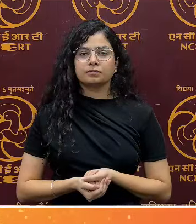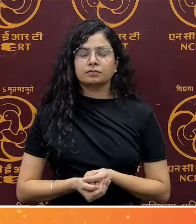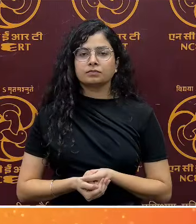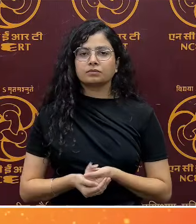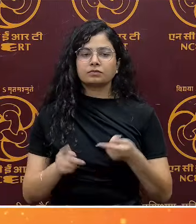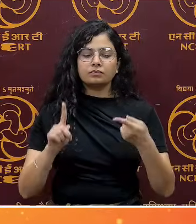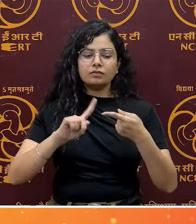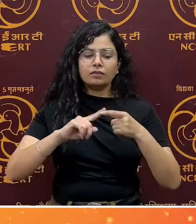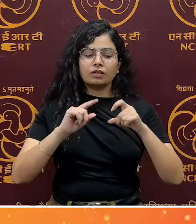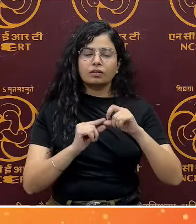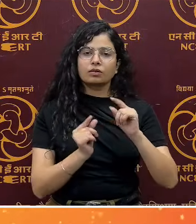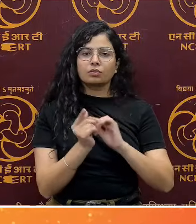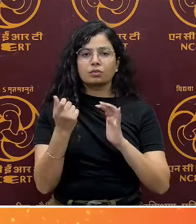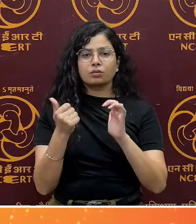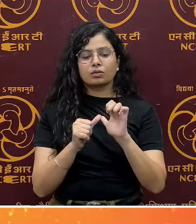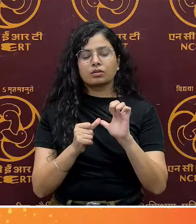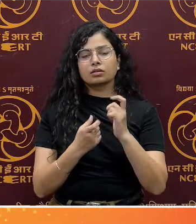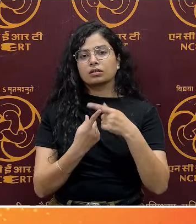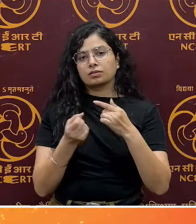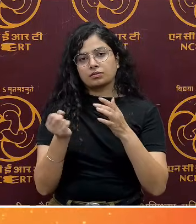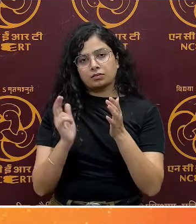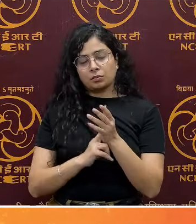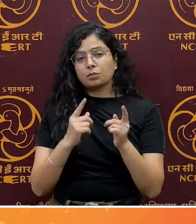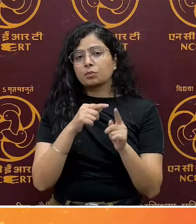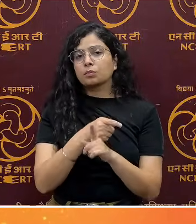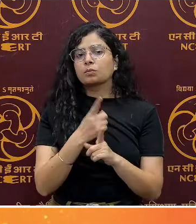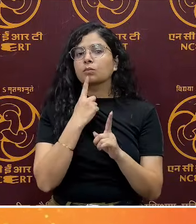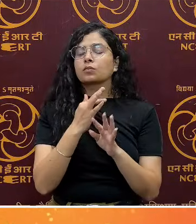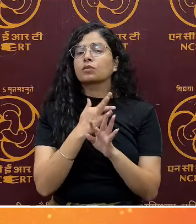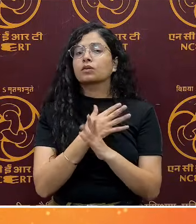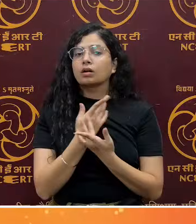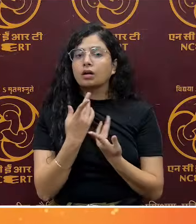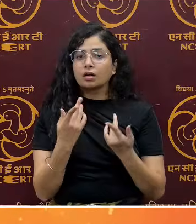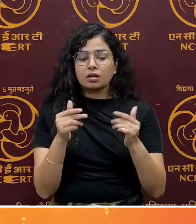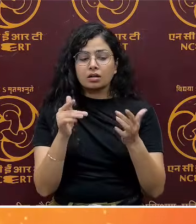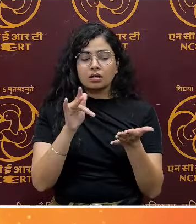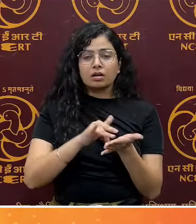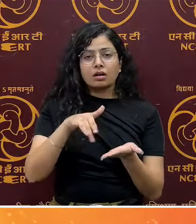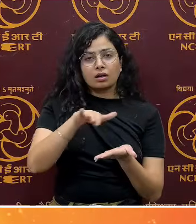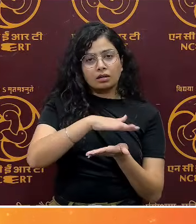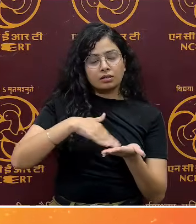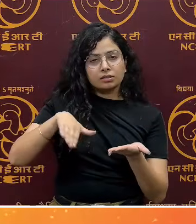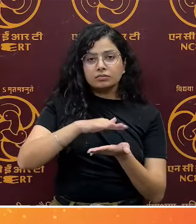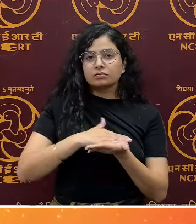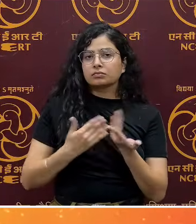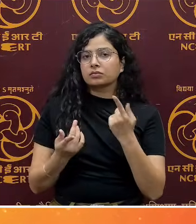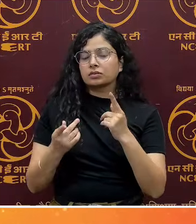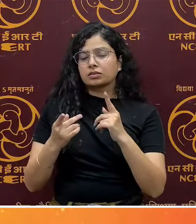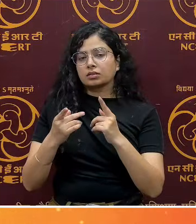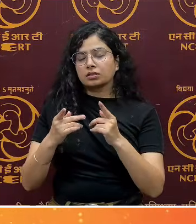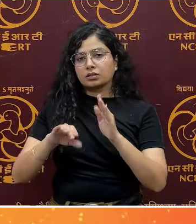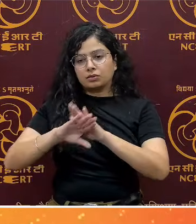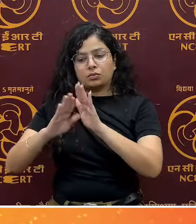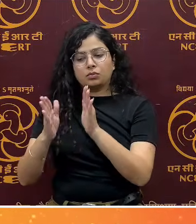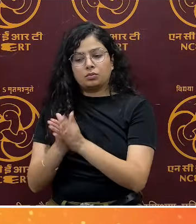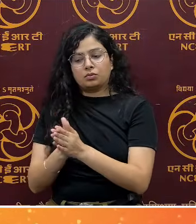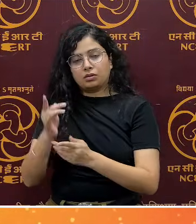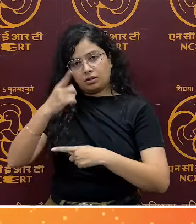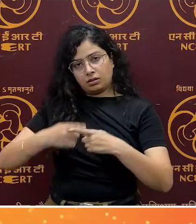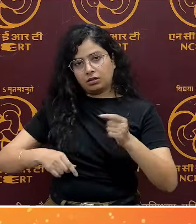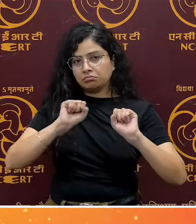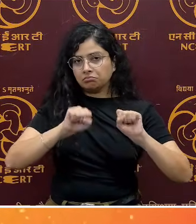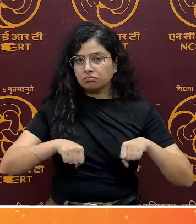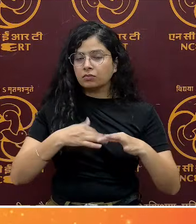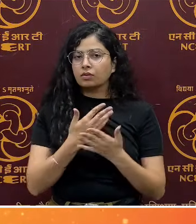Equation second says the area of the colored portion is half of the total area. Total area was